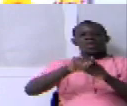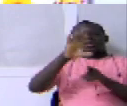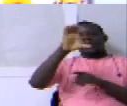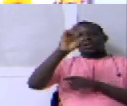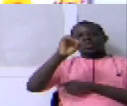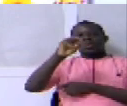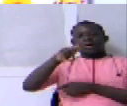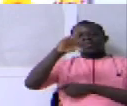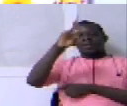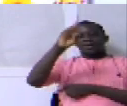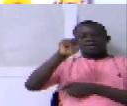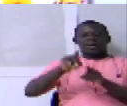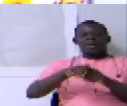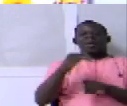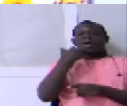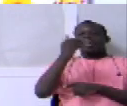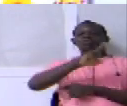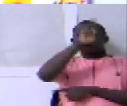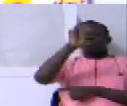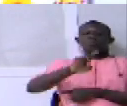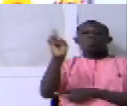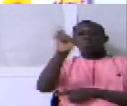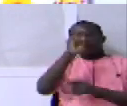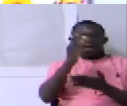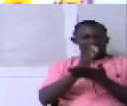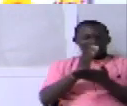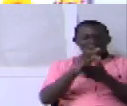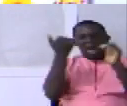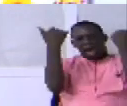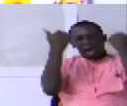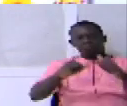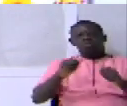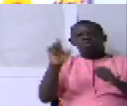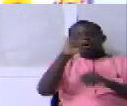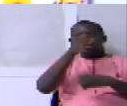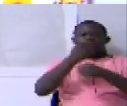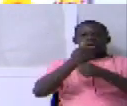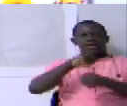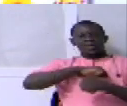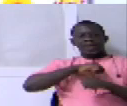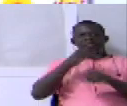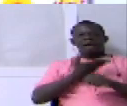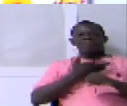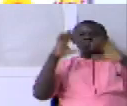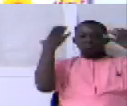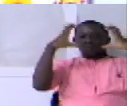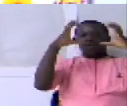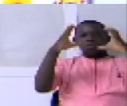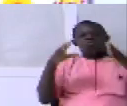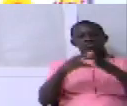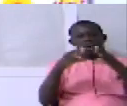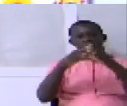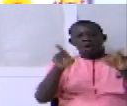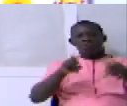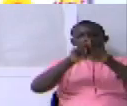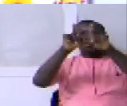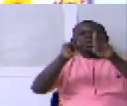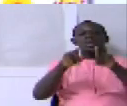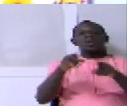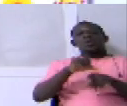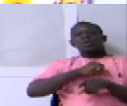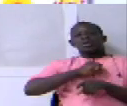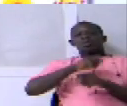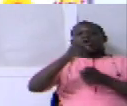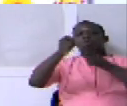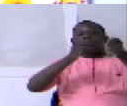him of what exactly happens that causes problems between him and the operations, ngani ninka dalilo la mune kola ya ko sabu